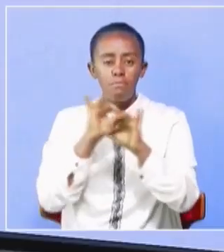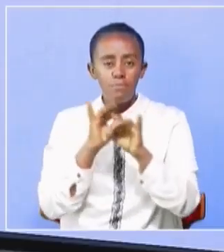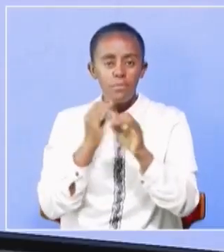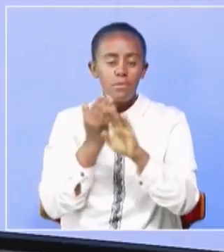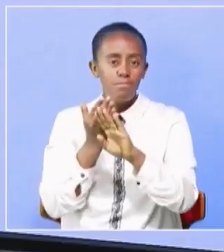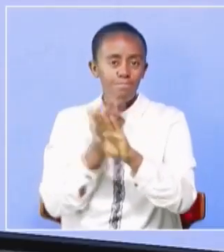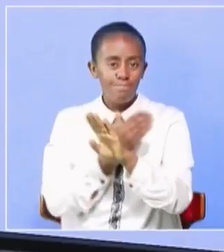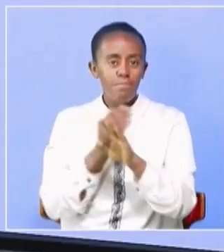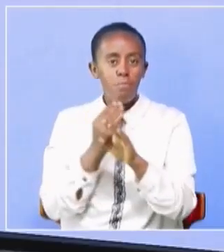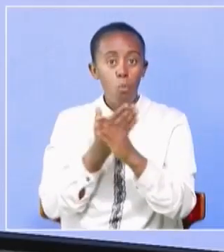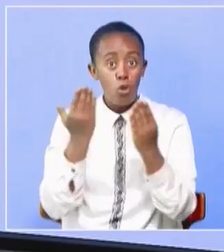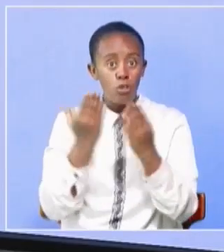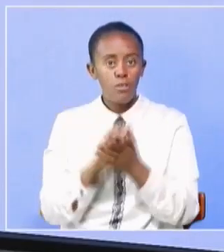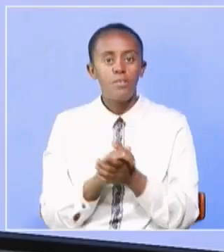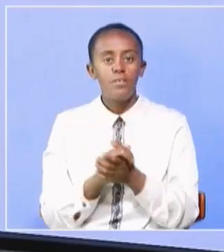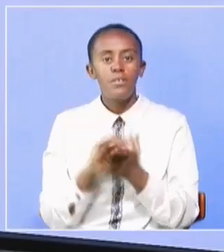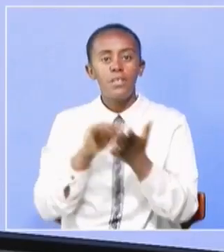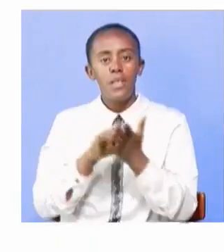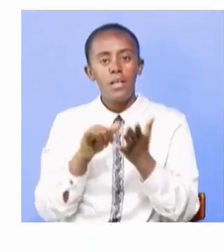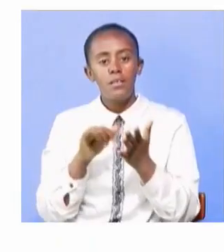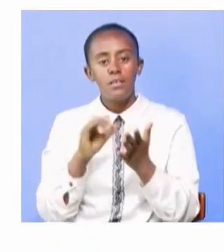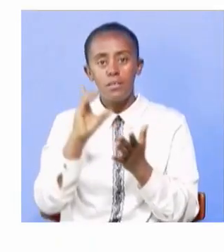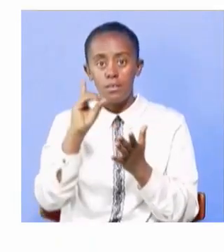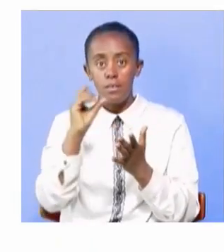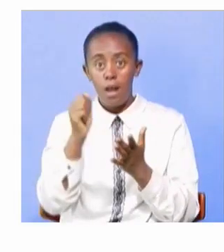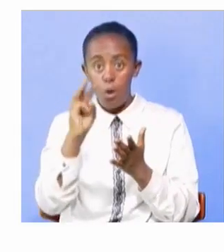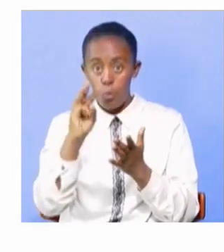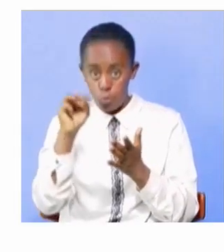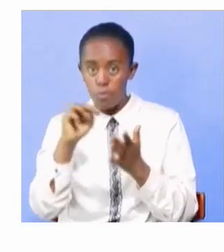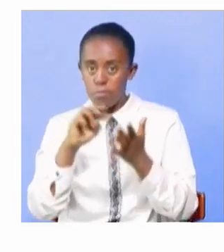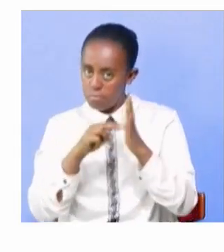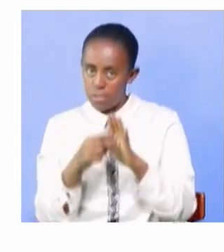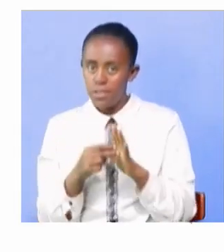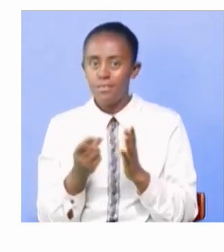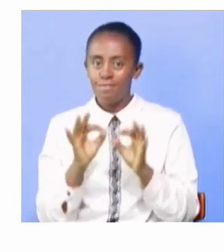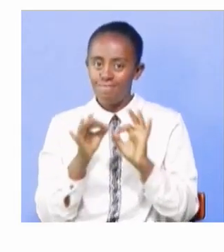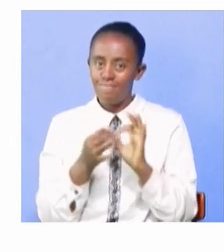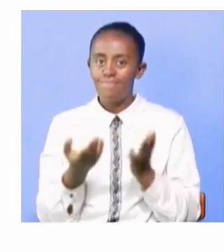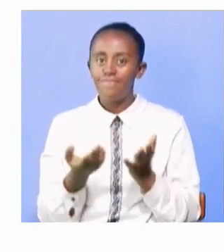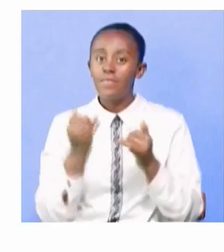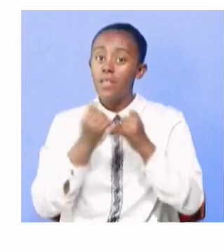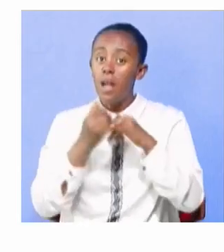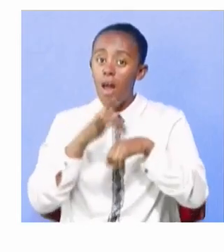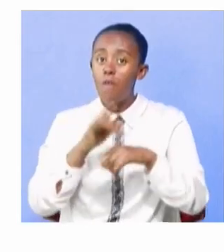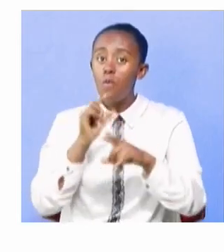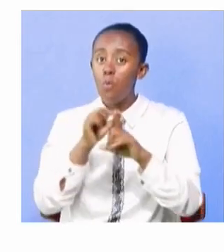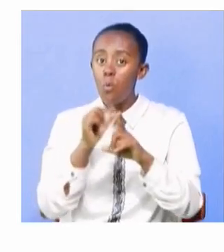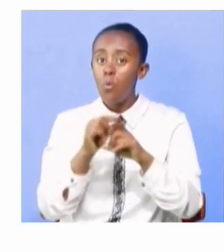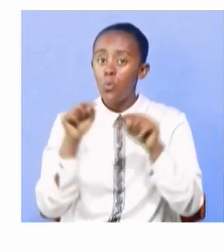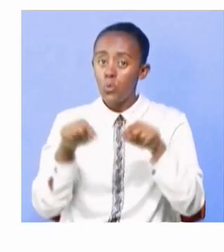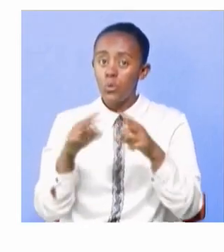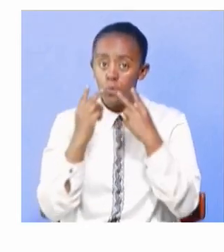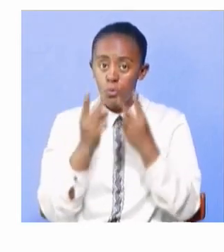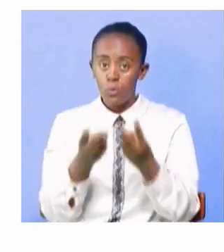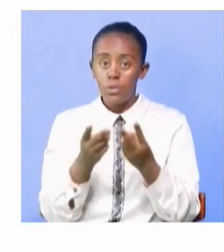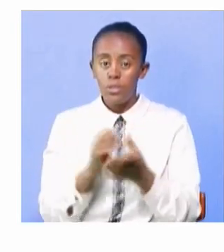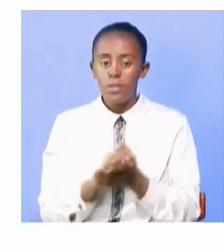morning. Okay, so that is what dawn is about. The last word that we're going to see today